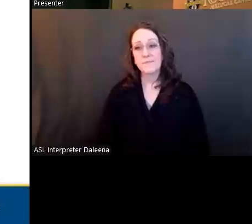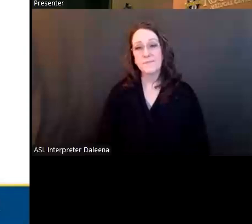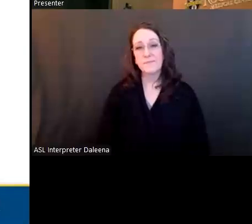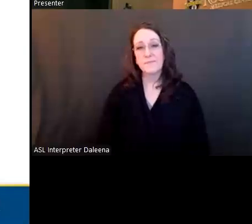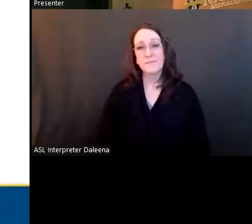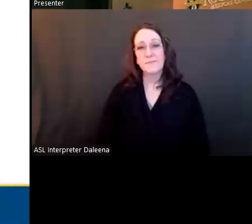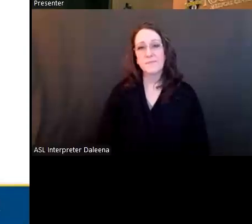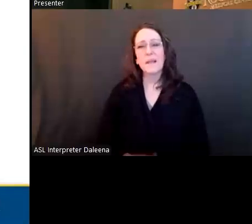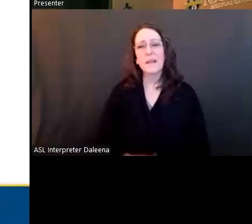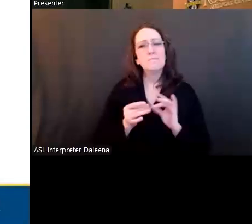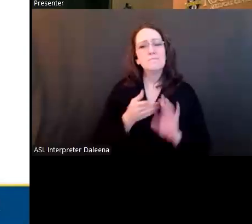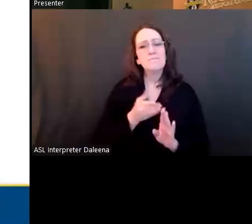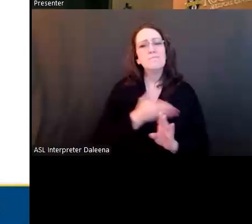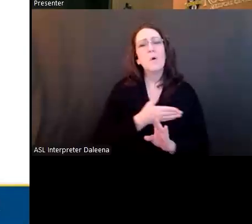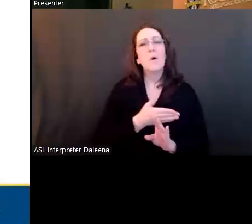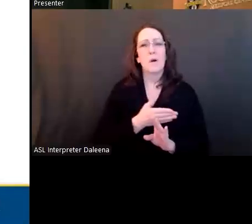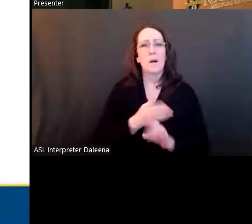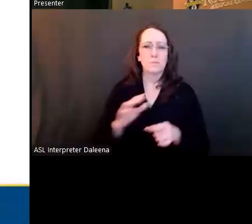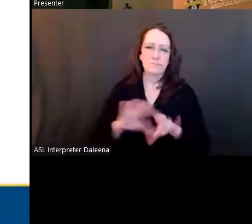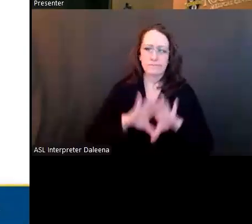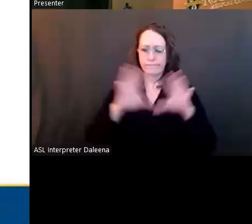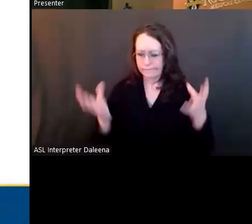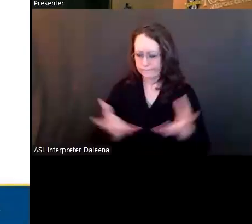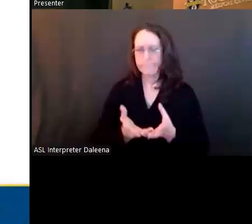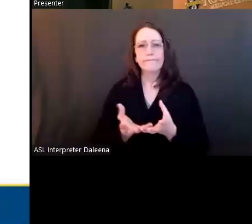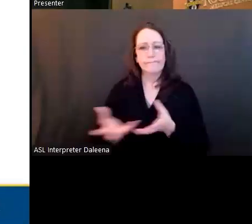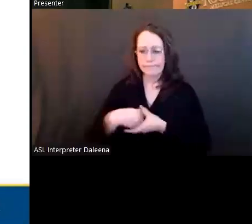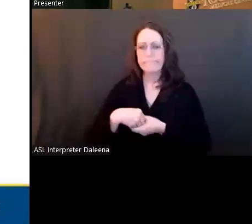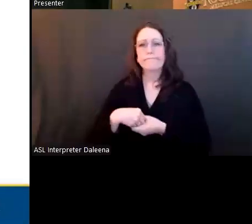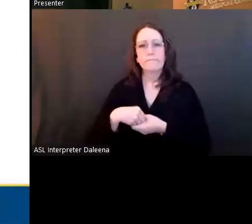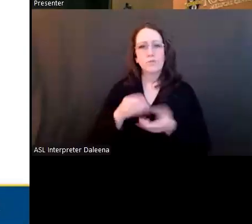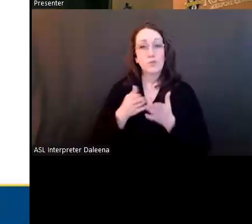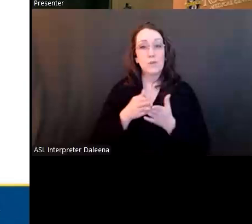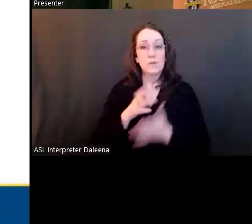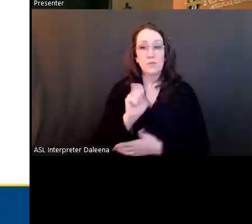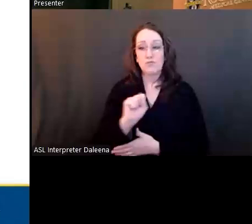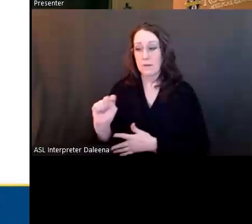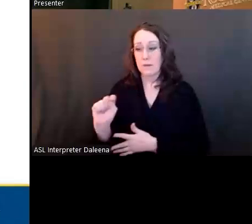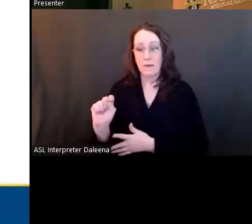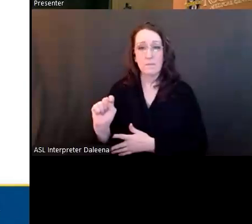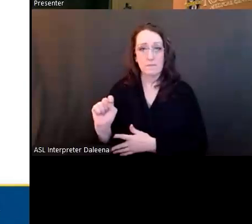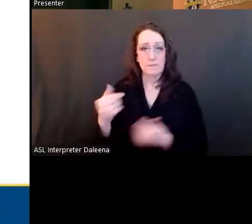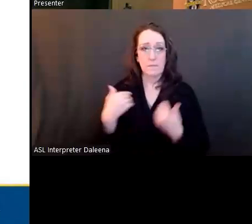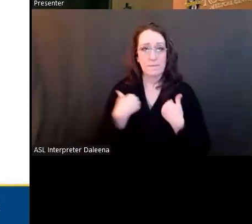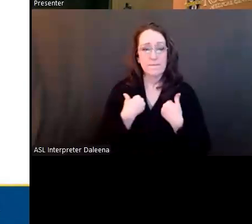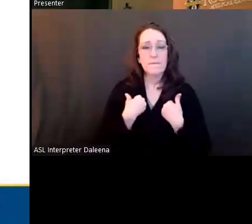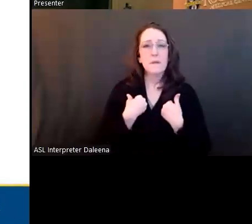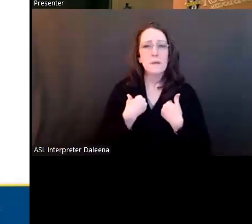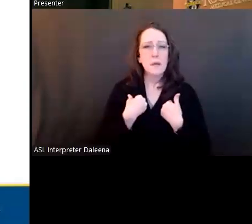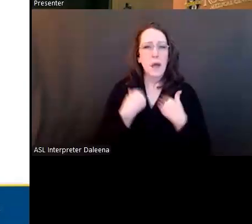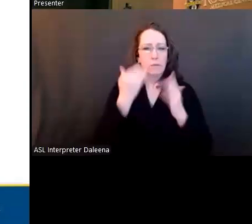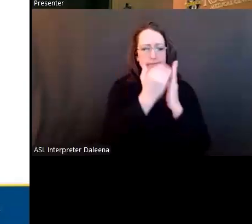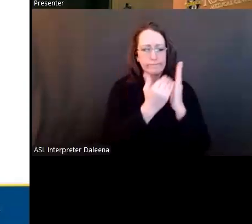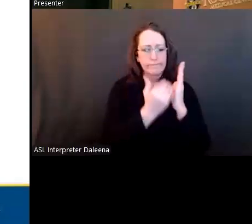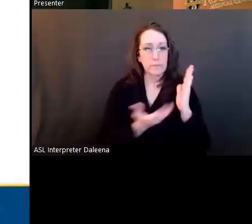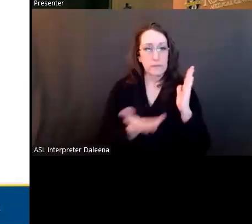I mentioned before the comprehensive nature of the services we have at Strong Ties, and I've listed those here. We've talked